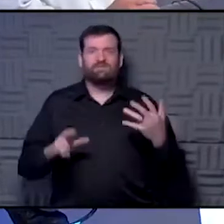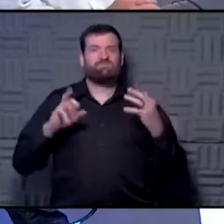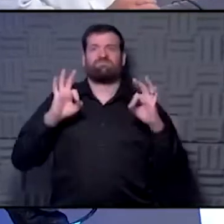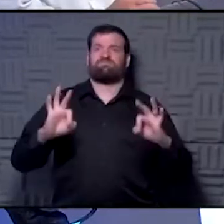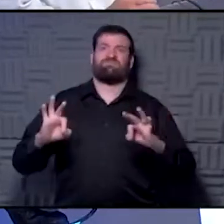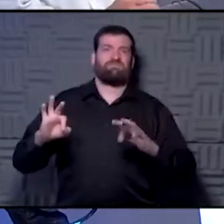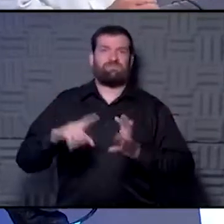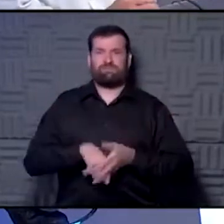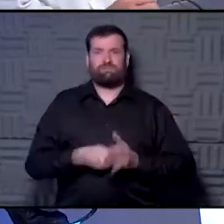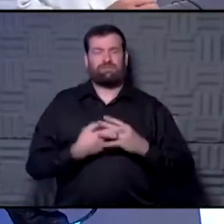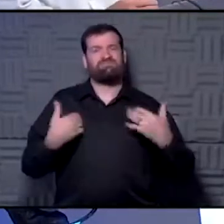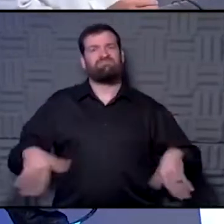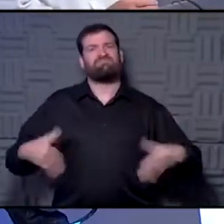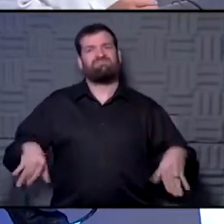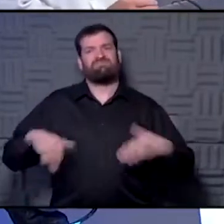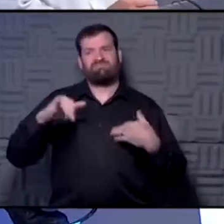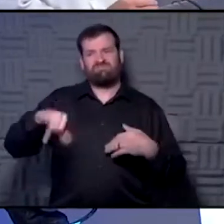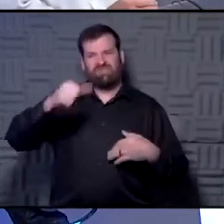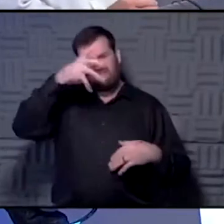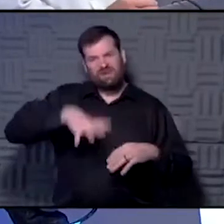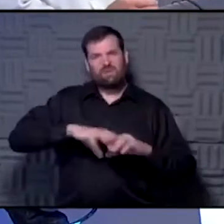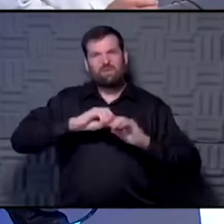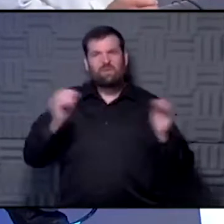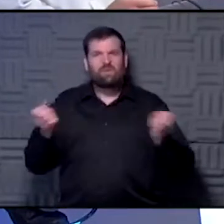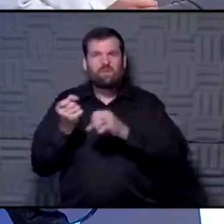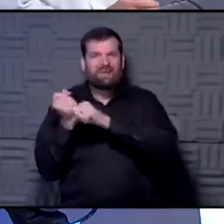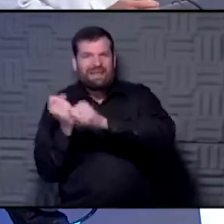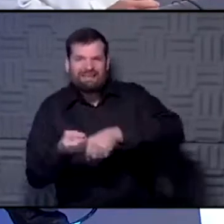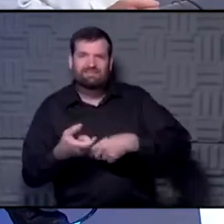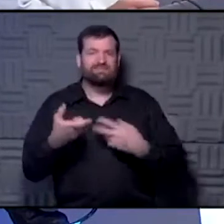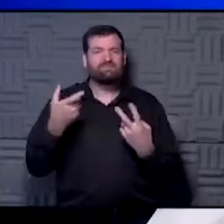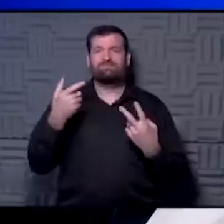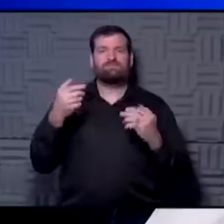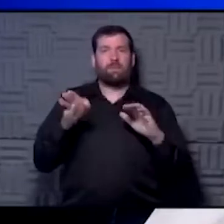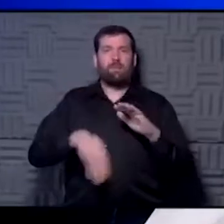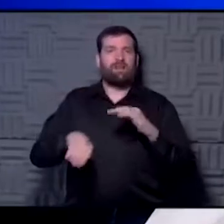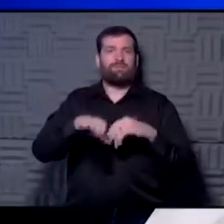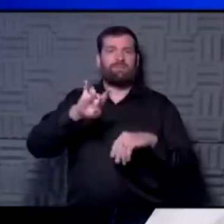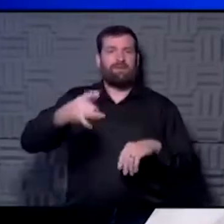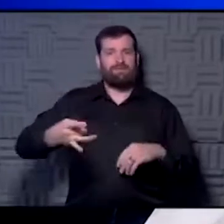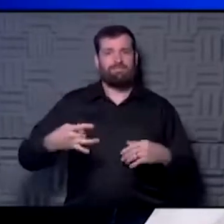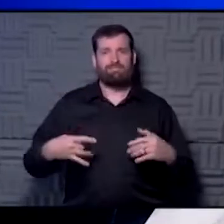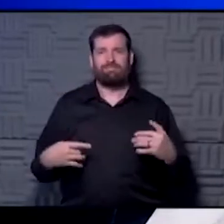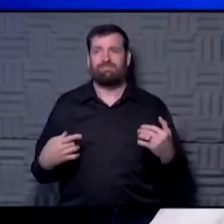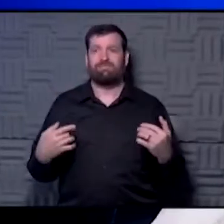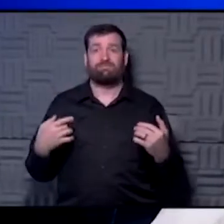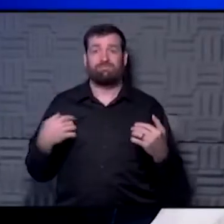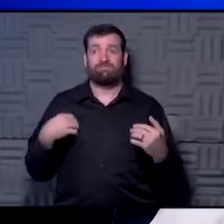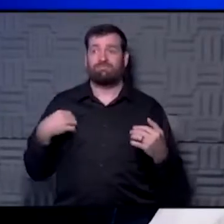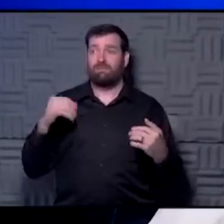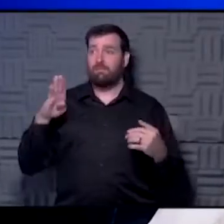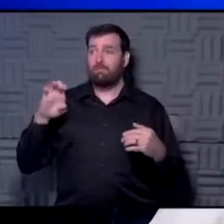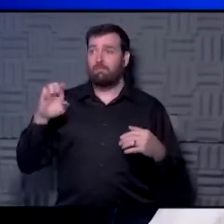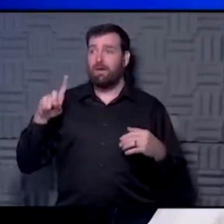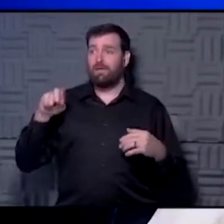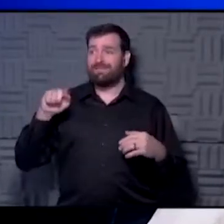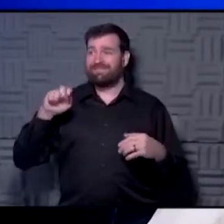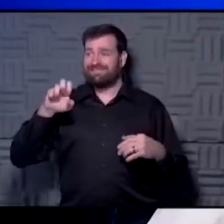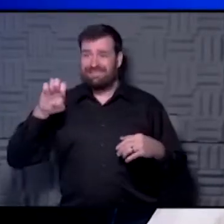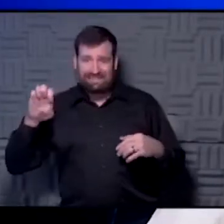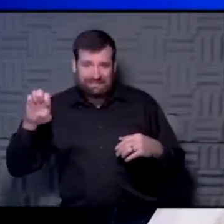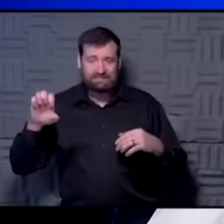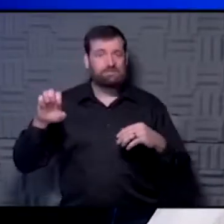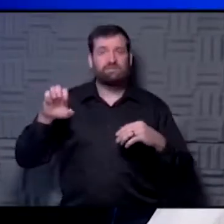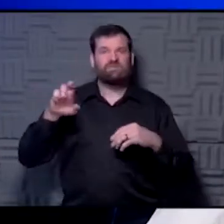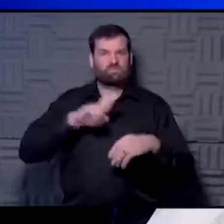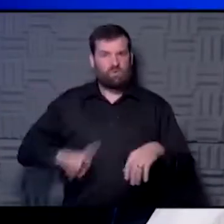to start. My gosh, that guy took a no-hitter into the bottom of the eighth. And then, Mondesi's got his bat going again. The Royals